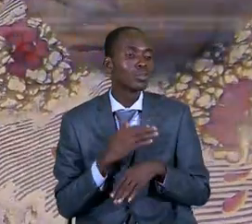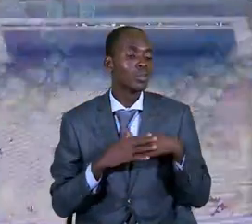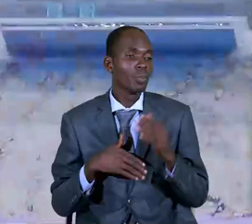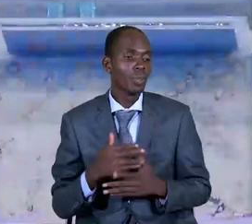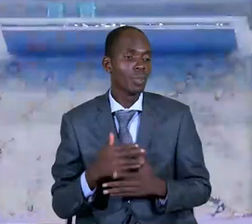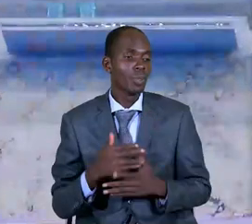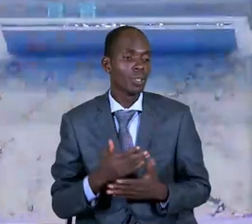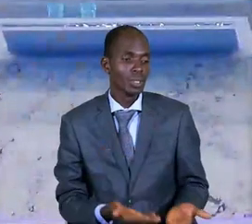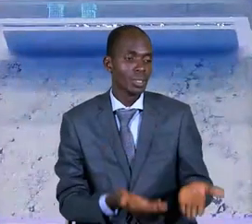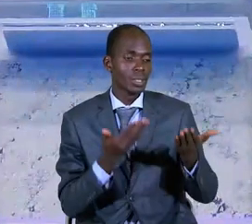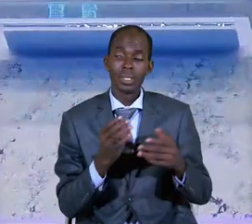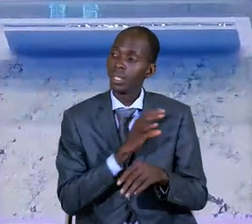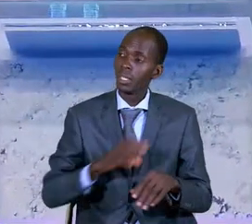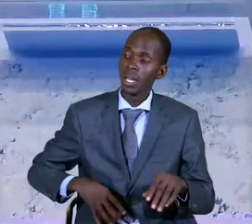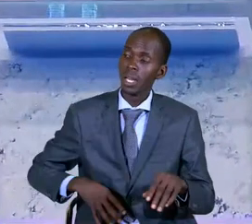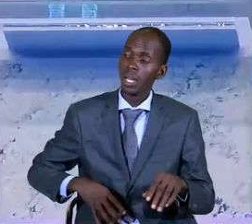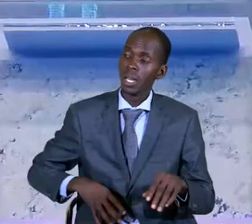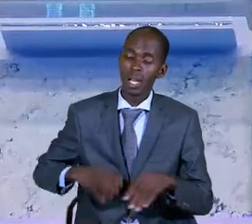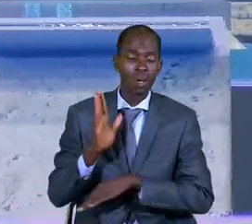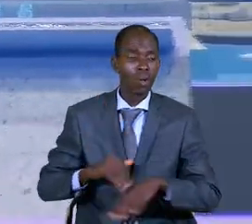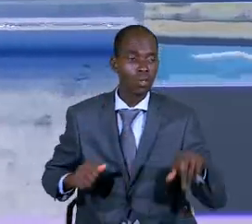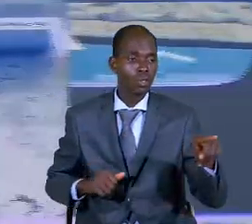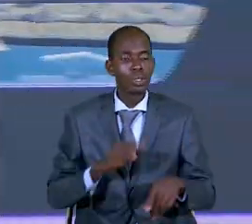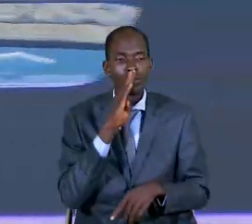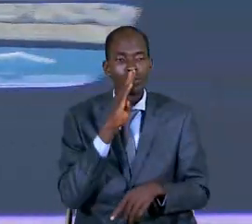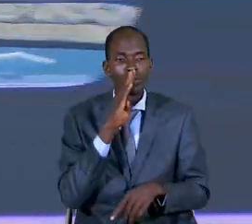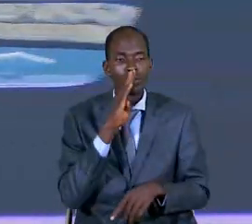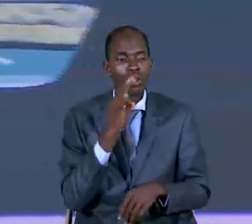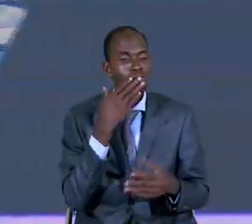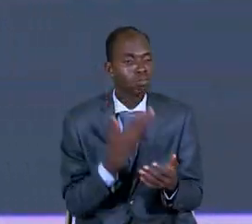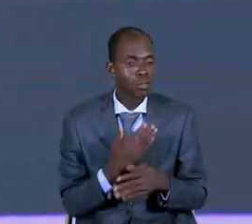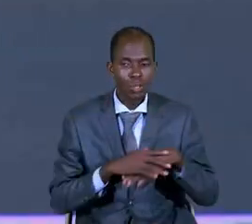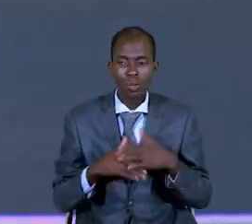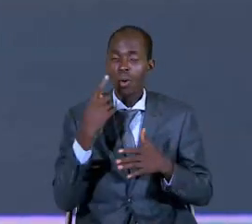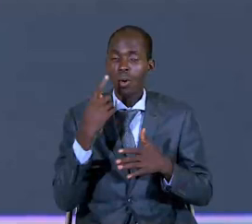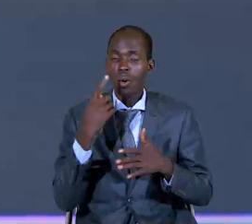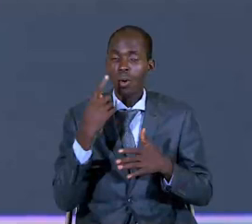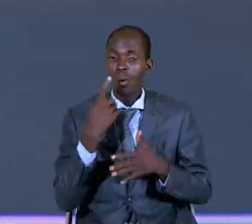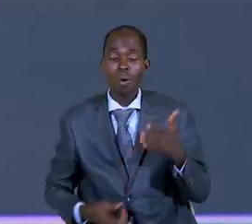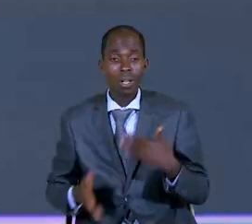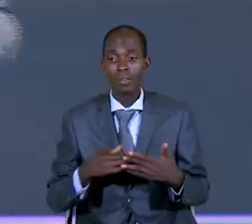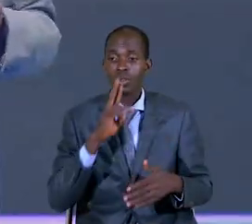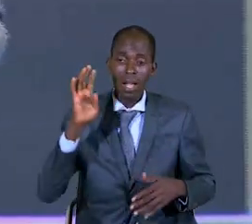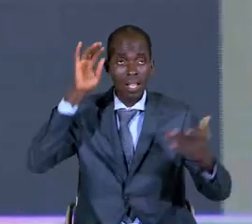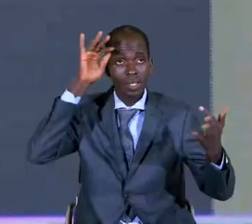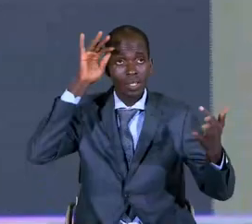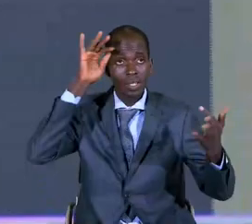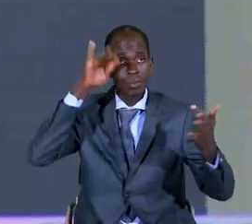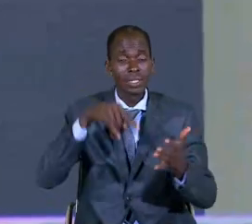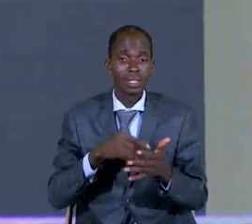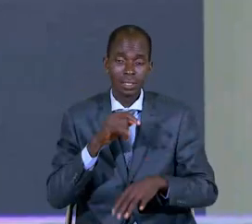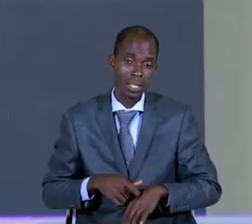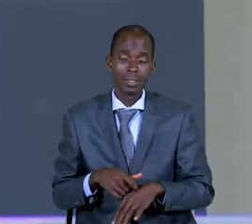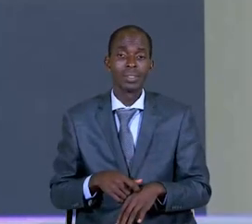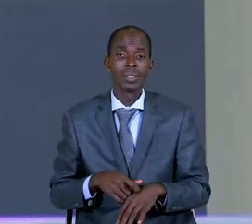rise, he calleth thee. Be of good comfort, whatever you're expecting tonight, be of good comfort, it